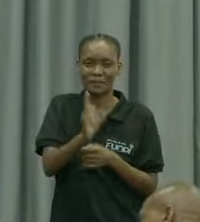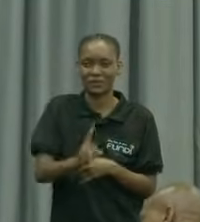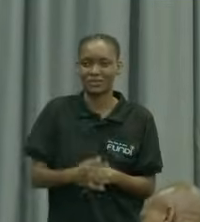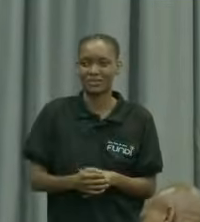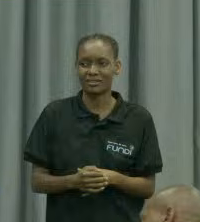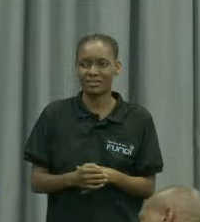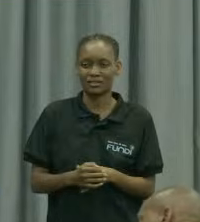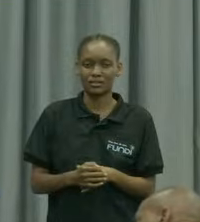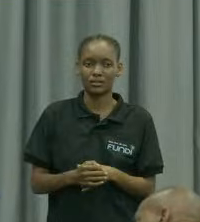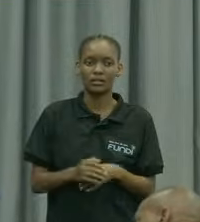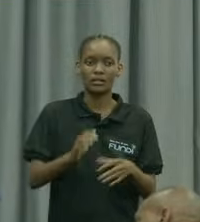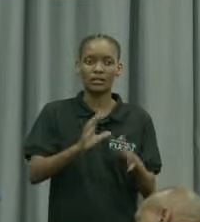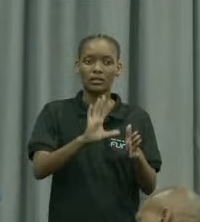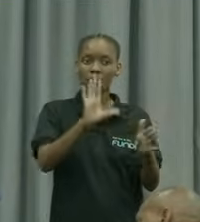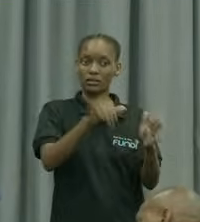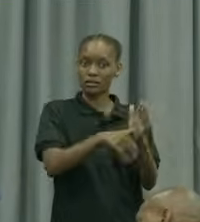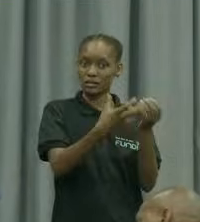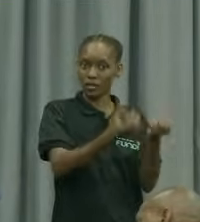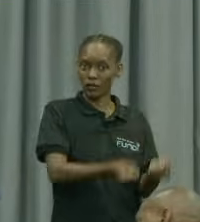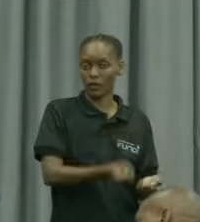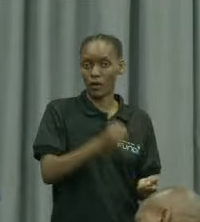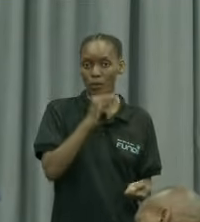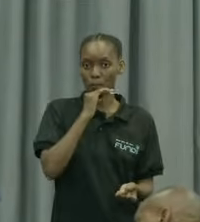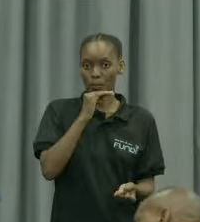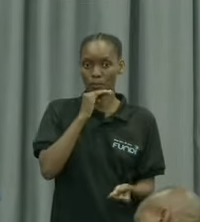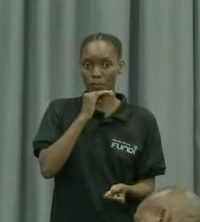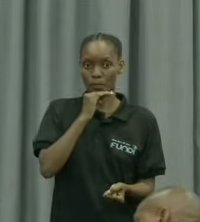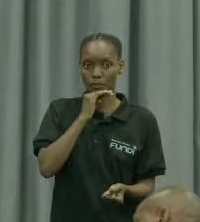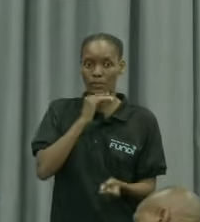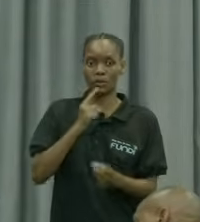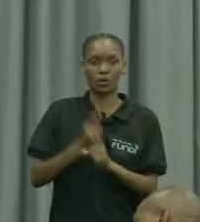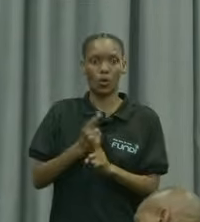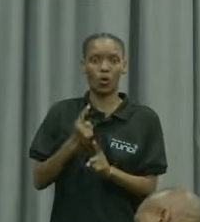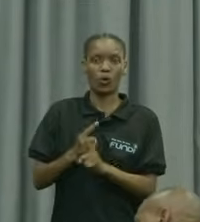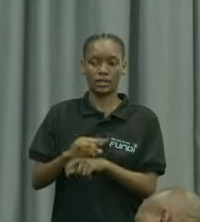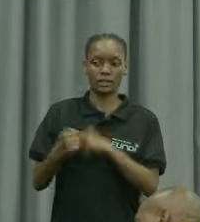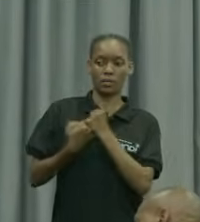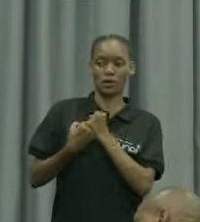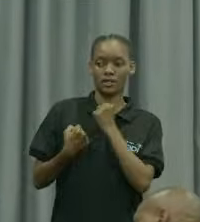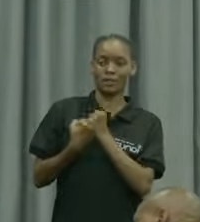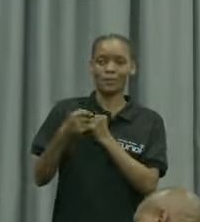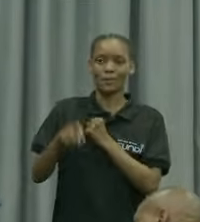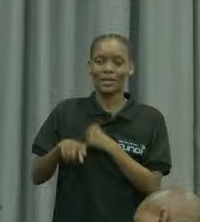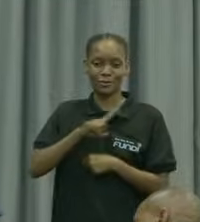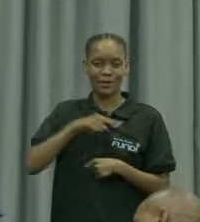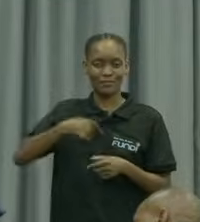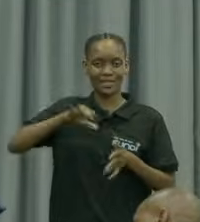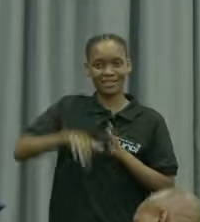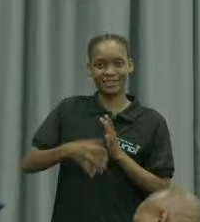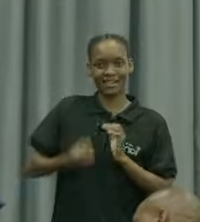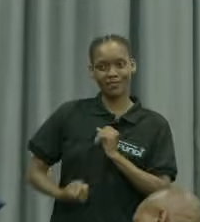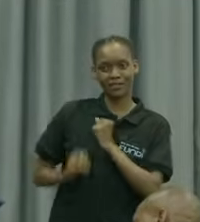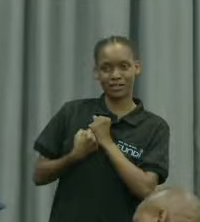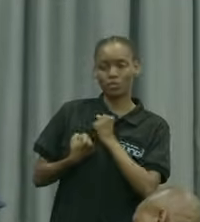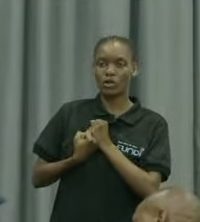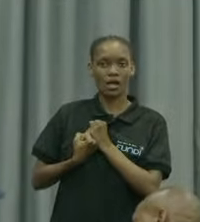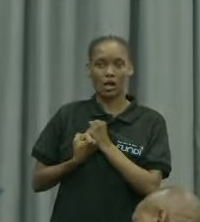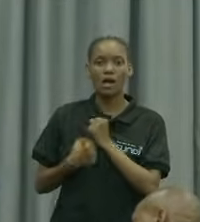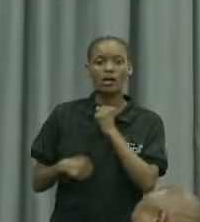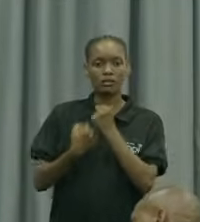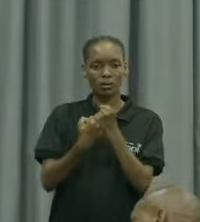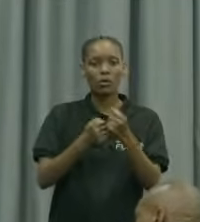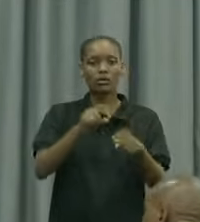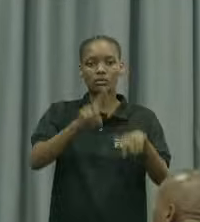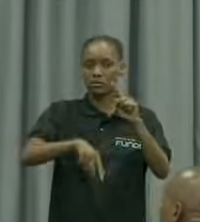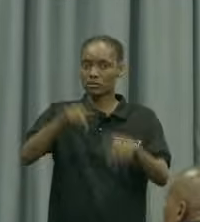that you have a disability doesn't necessarily mean that you always need support. So support differs. There are